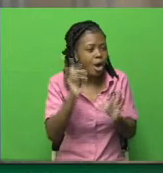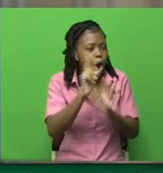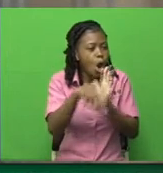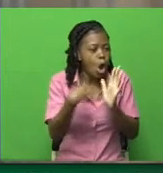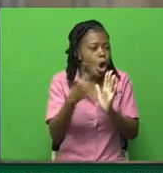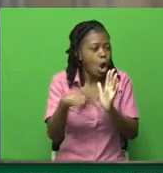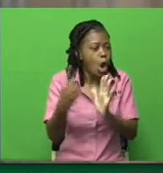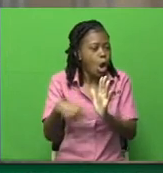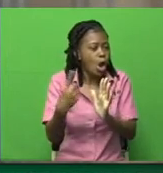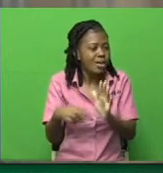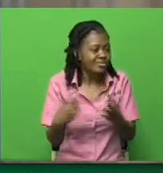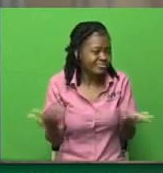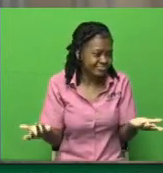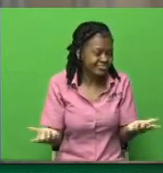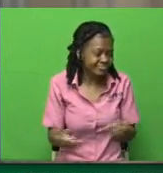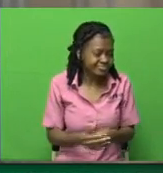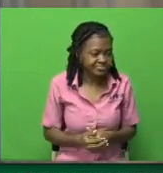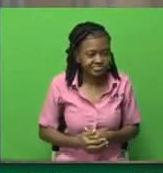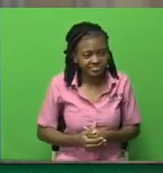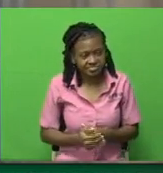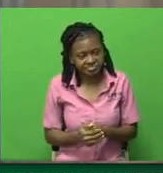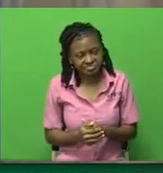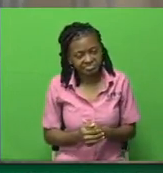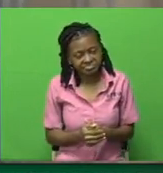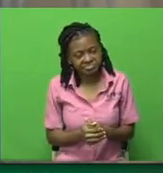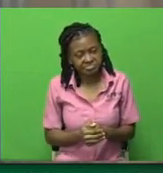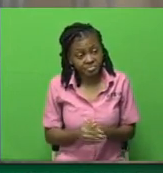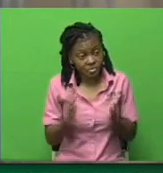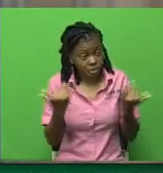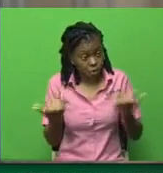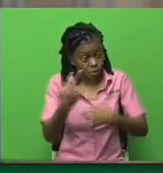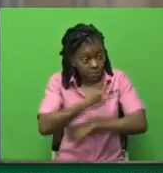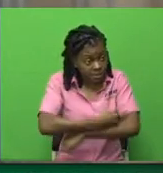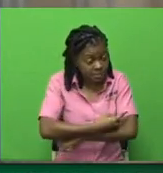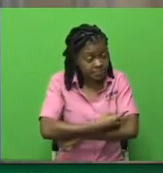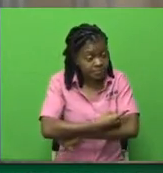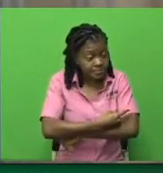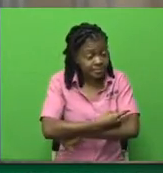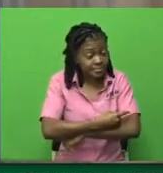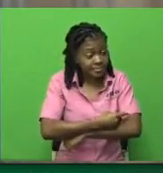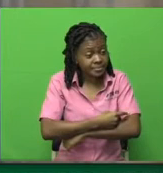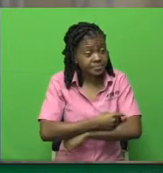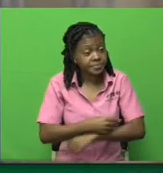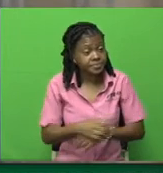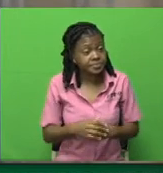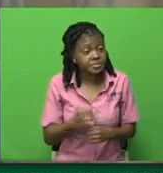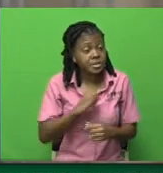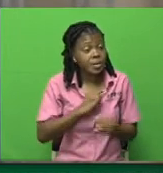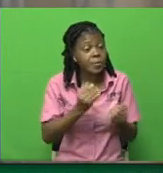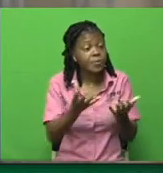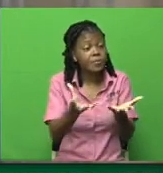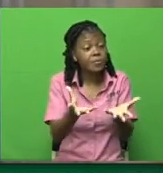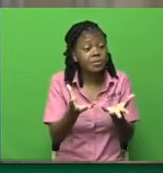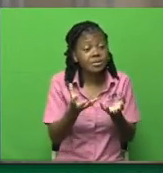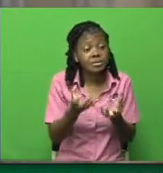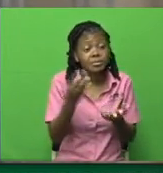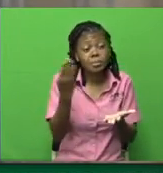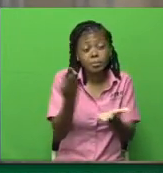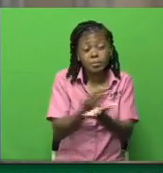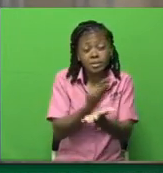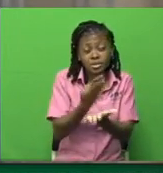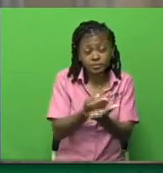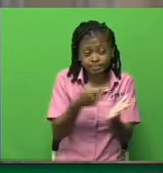diatribe today I intend to analyze the budget presentation the budget